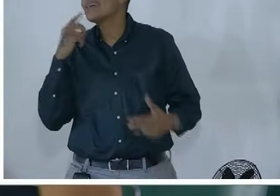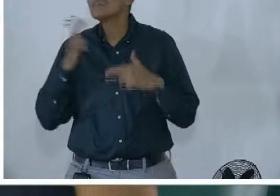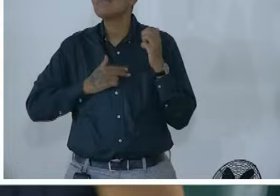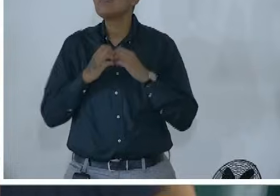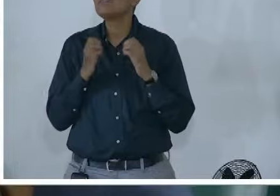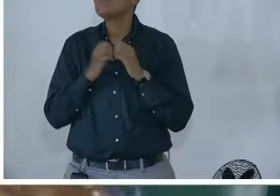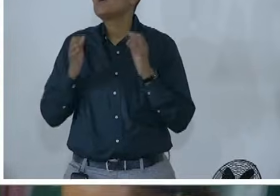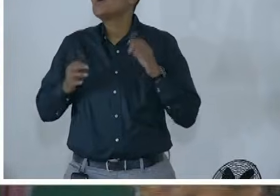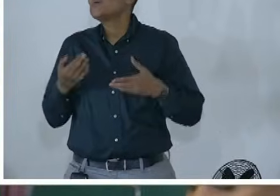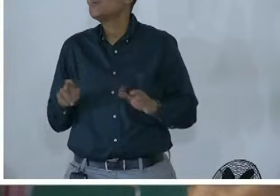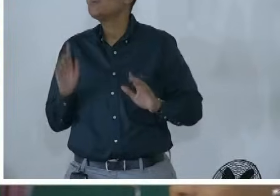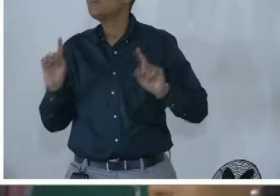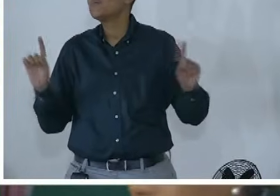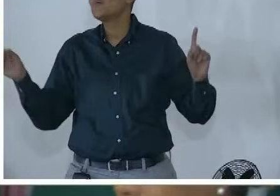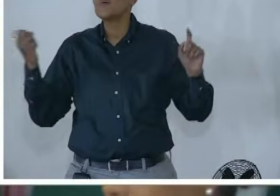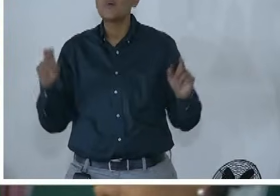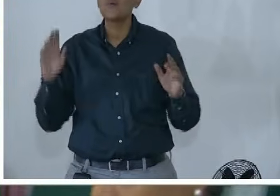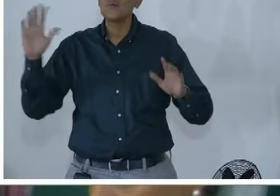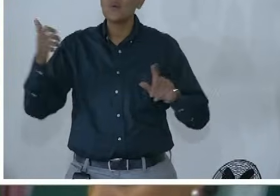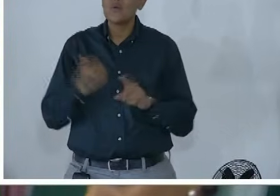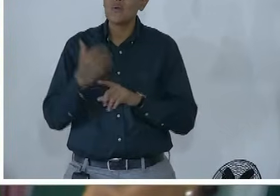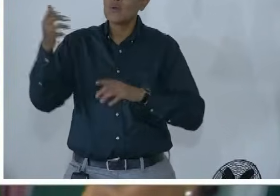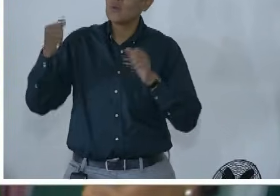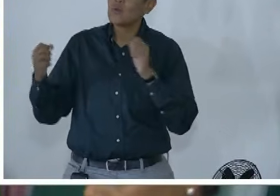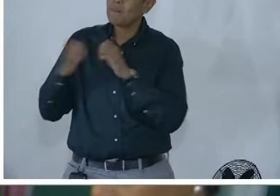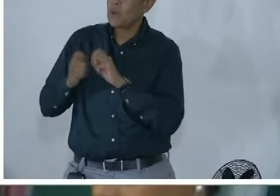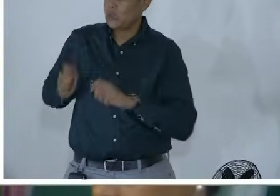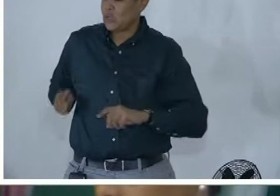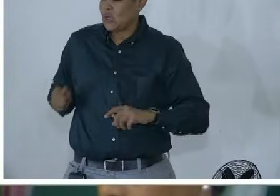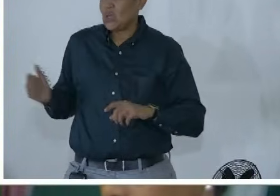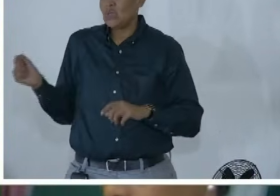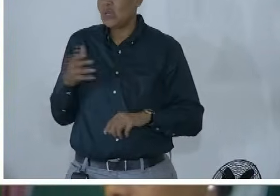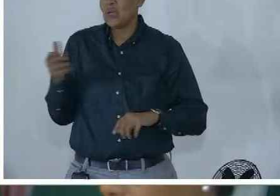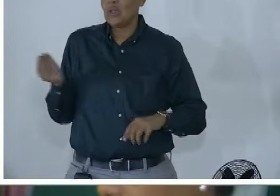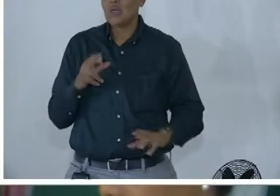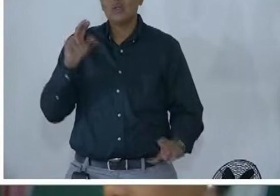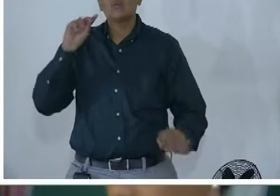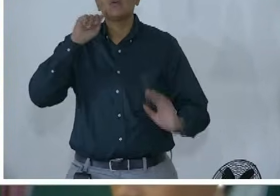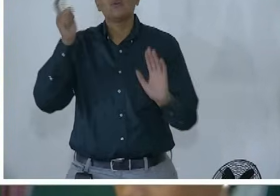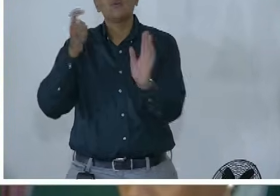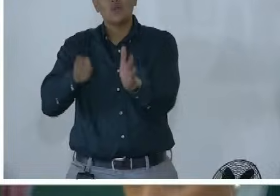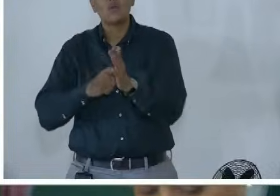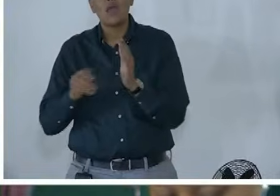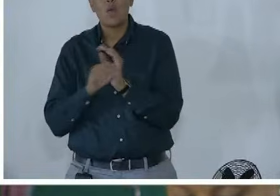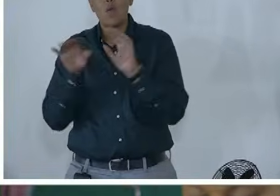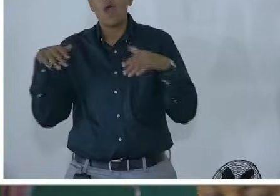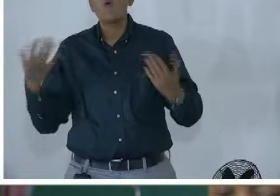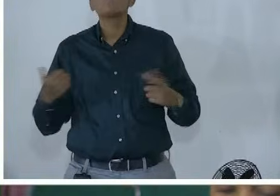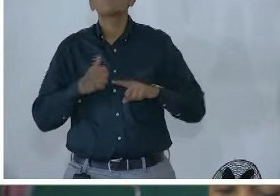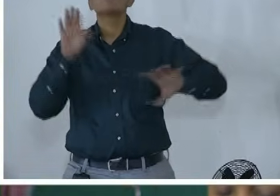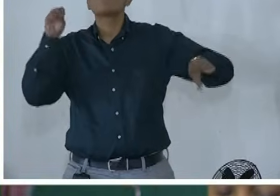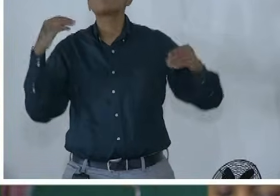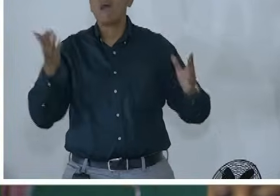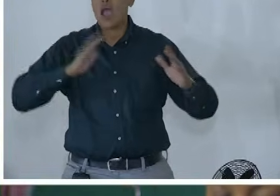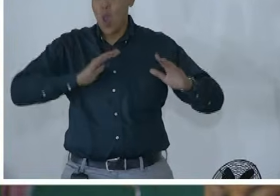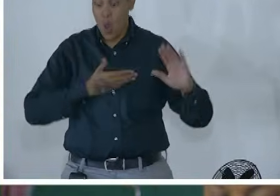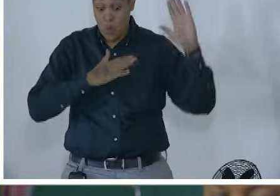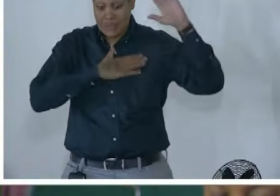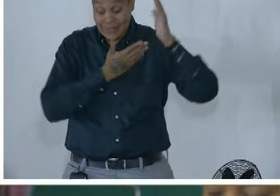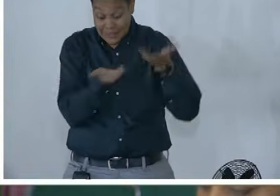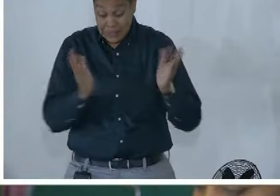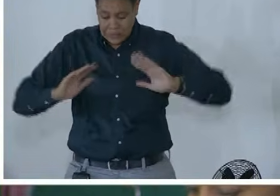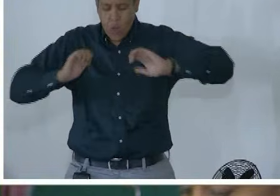more courtrooms or appointing more judges. It requires providing our